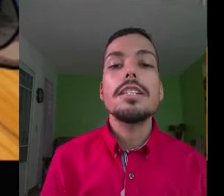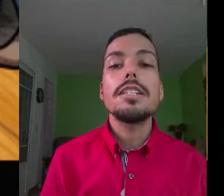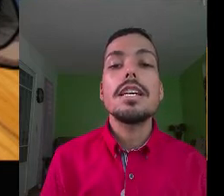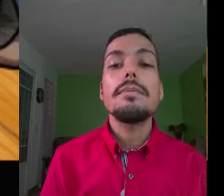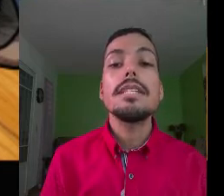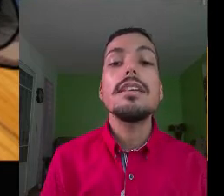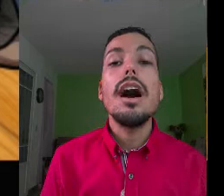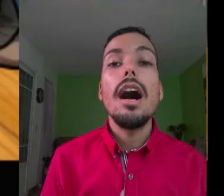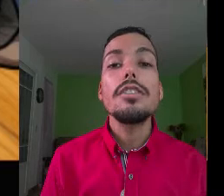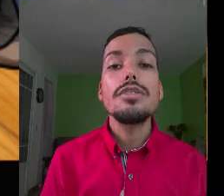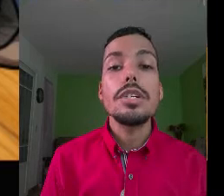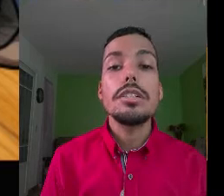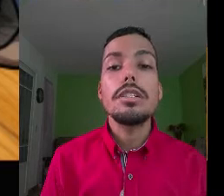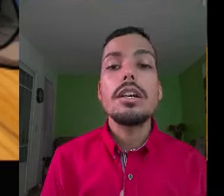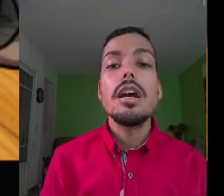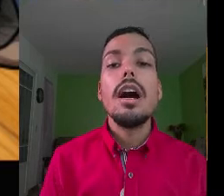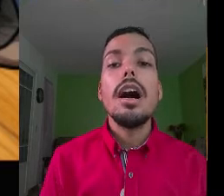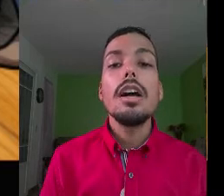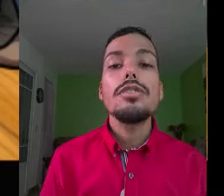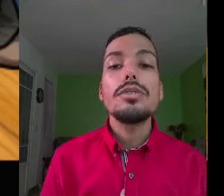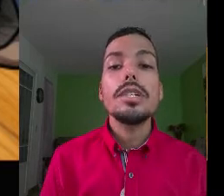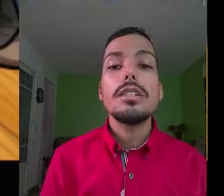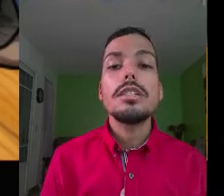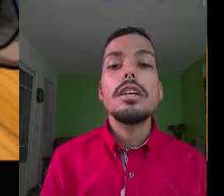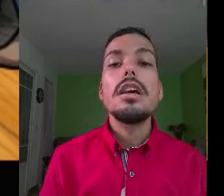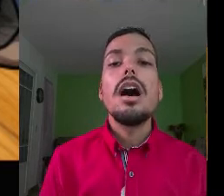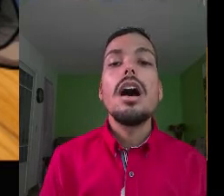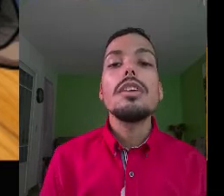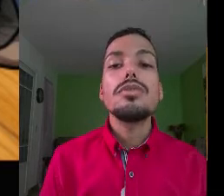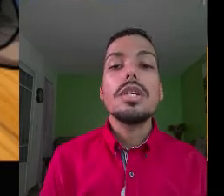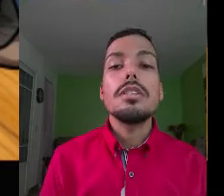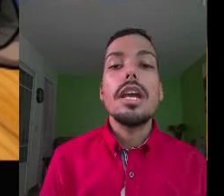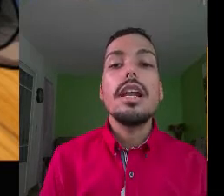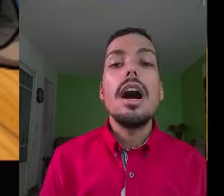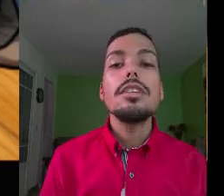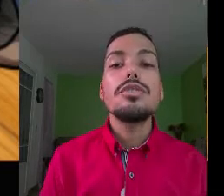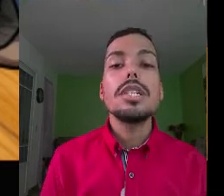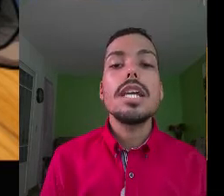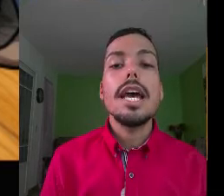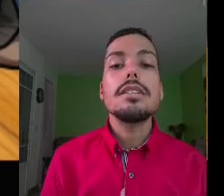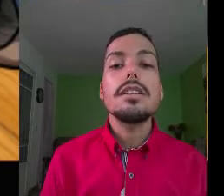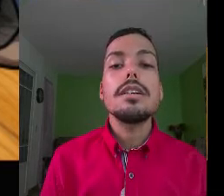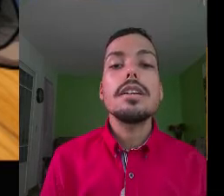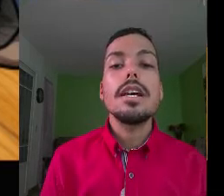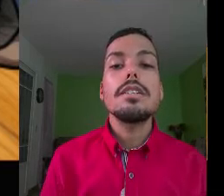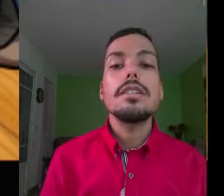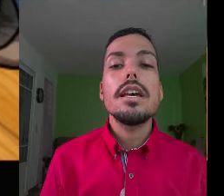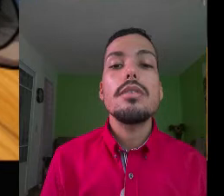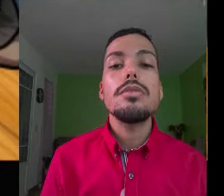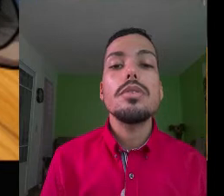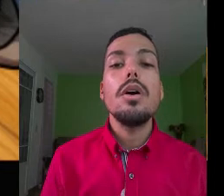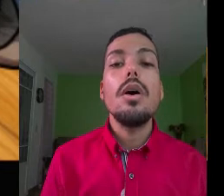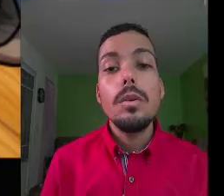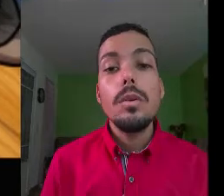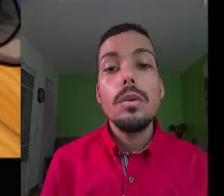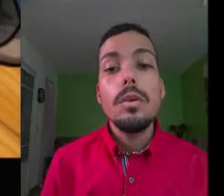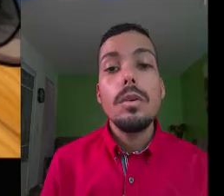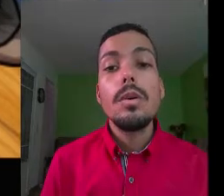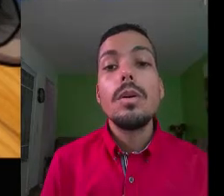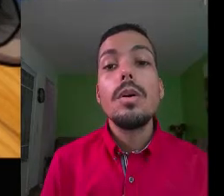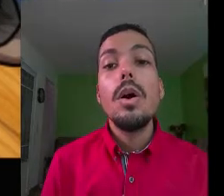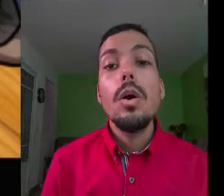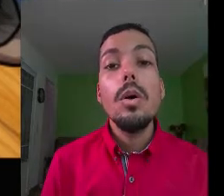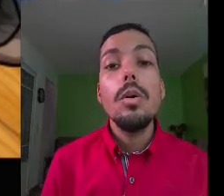friend here, its name is Ostrich. Ostrich. Ostrich. And ostrich has a letter that sounds